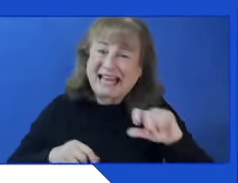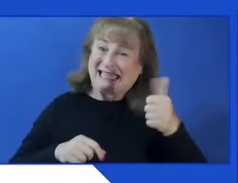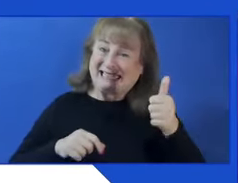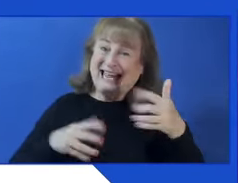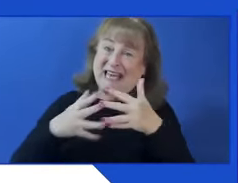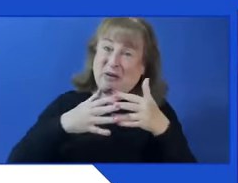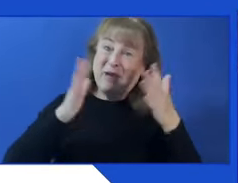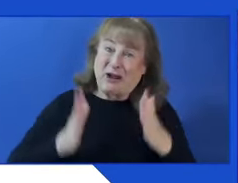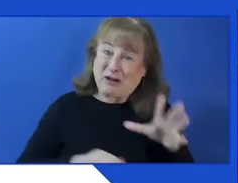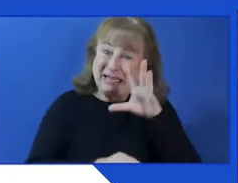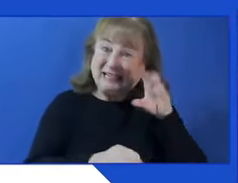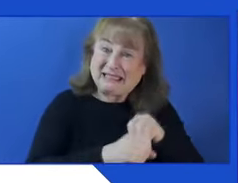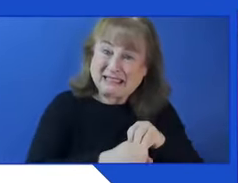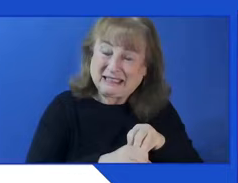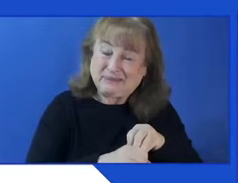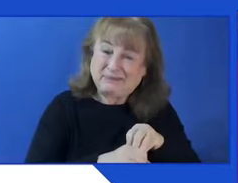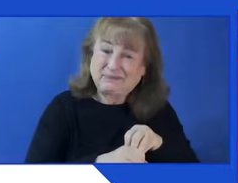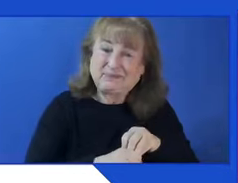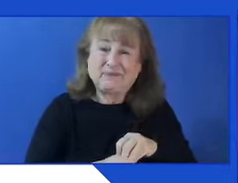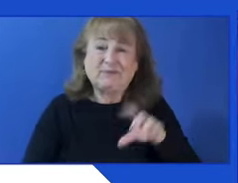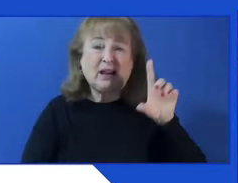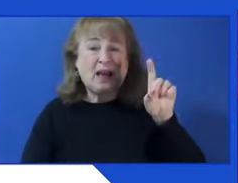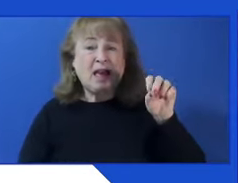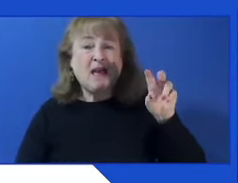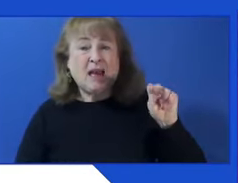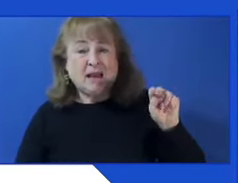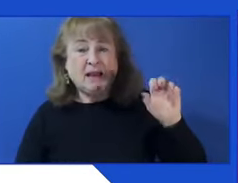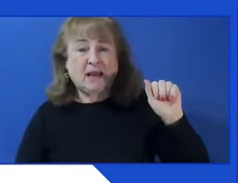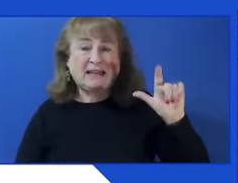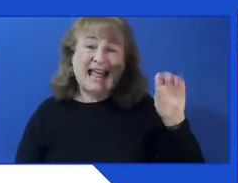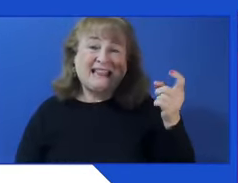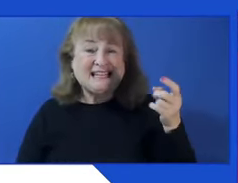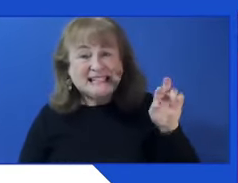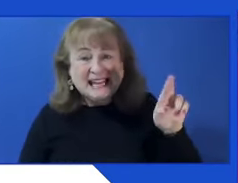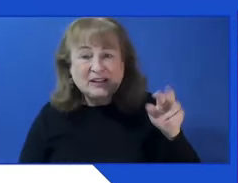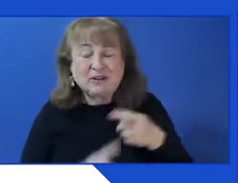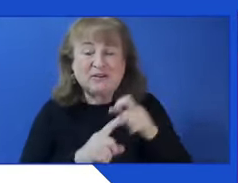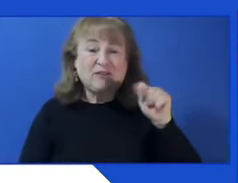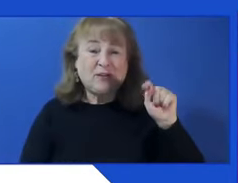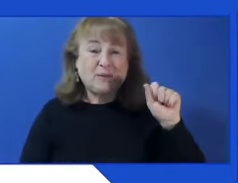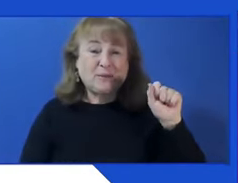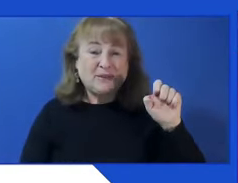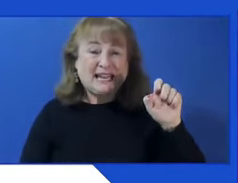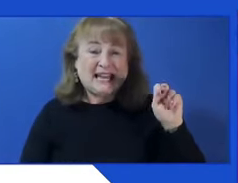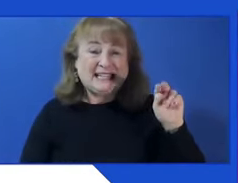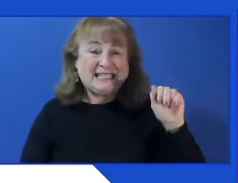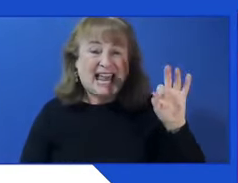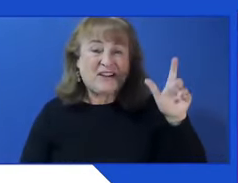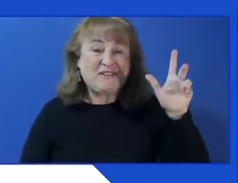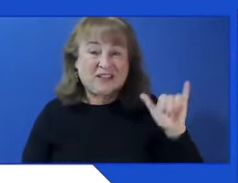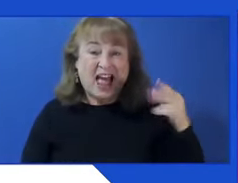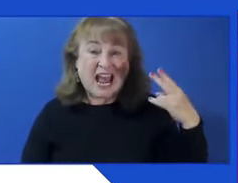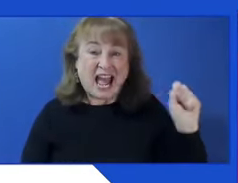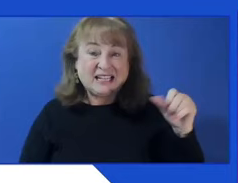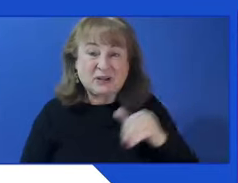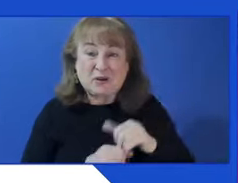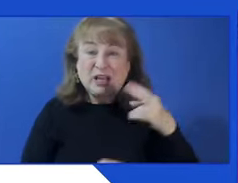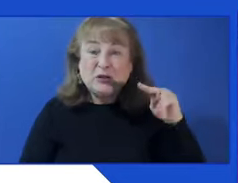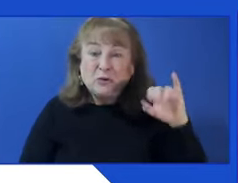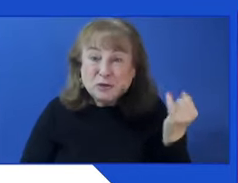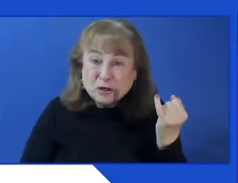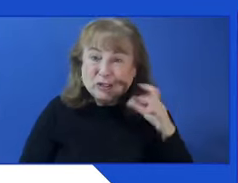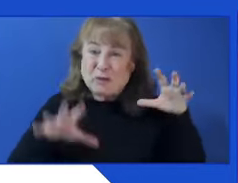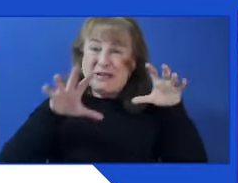Americans. Adan Alexander, a graduate of Tenafly High School in New Jersey, was kidnapped that